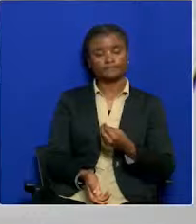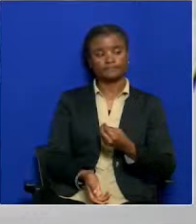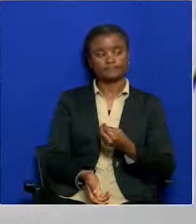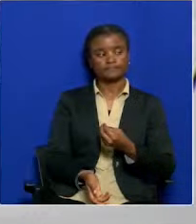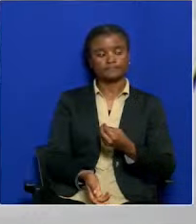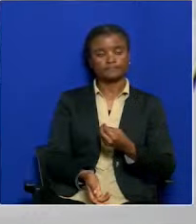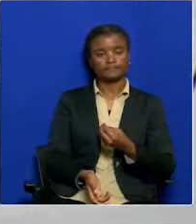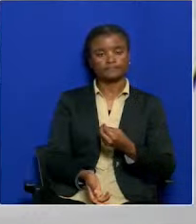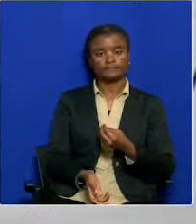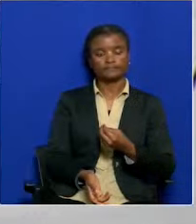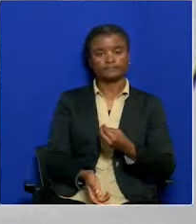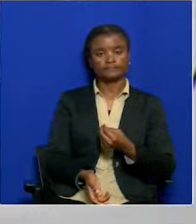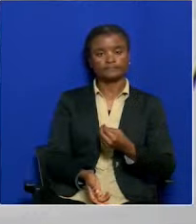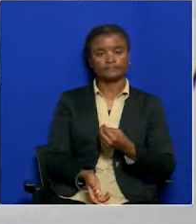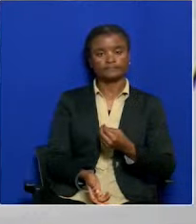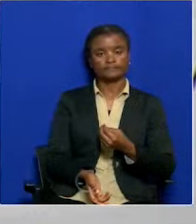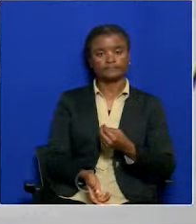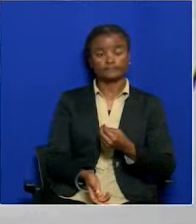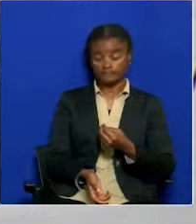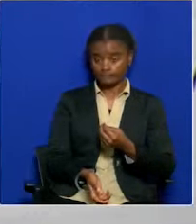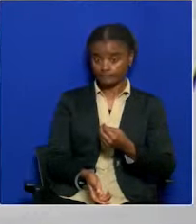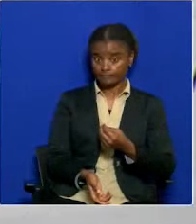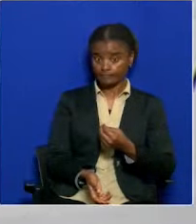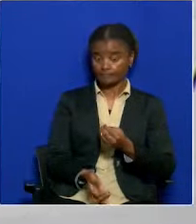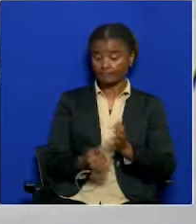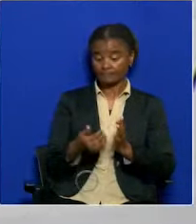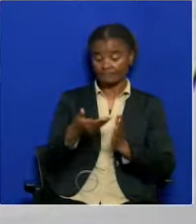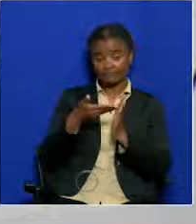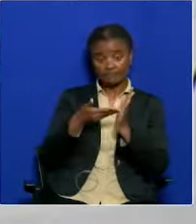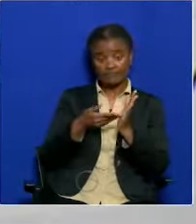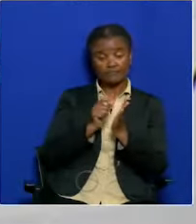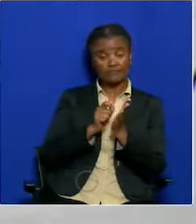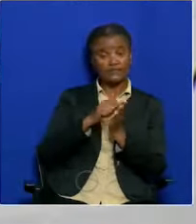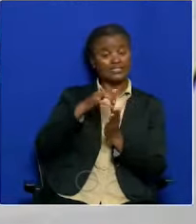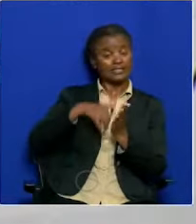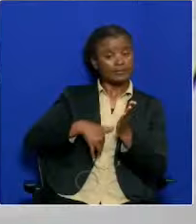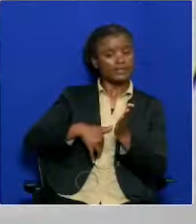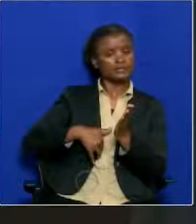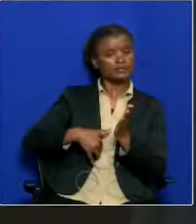On your own version, as it appears in your own statement, that is the case.